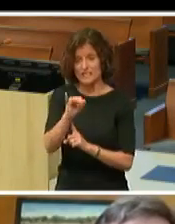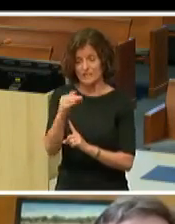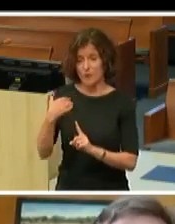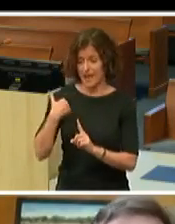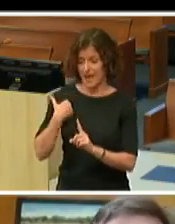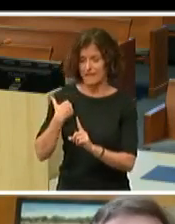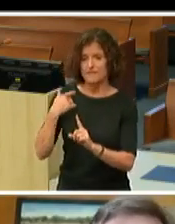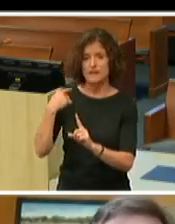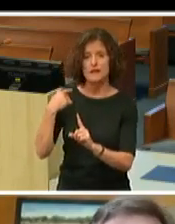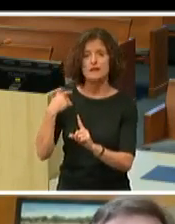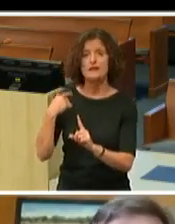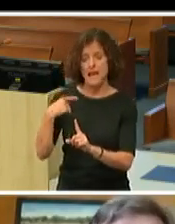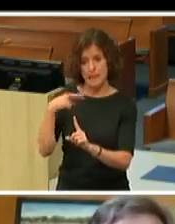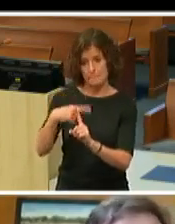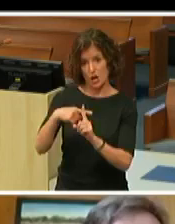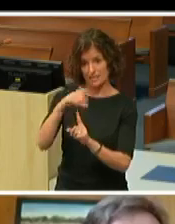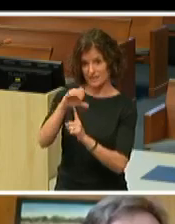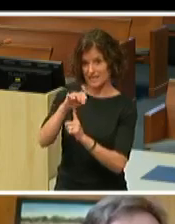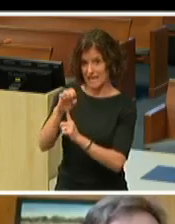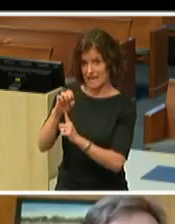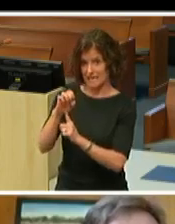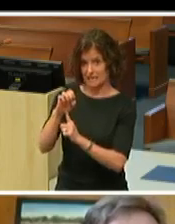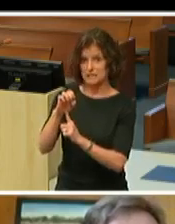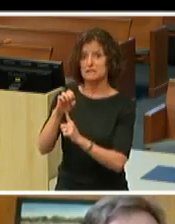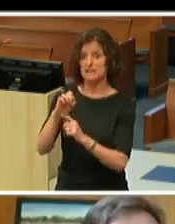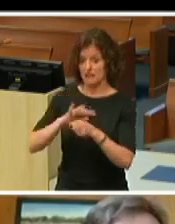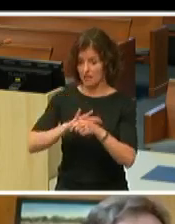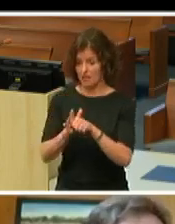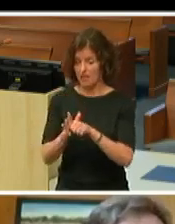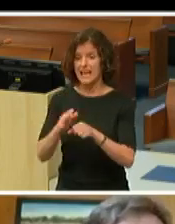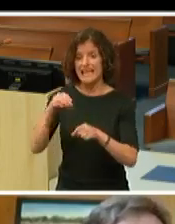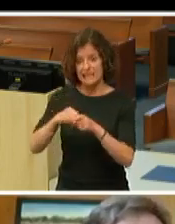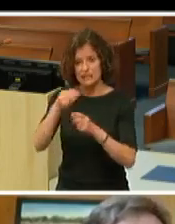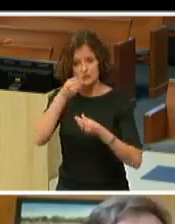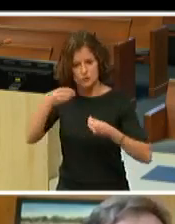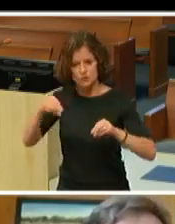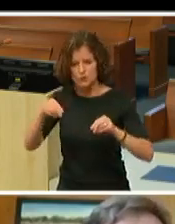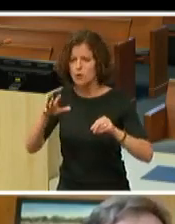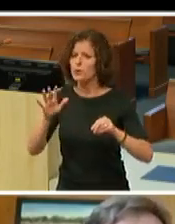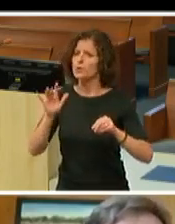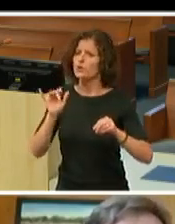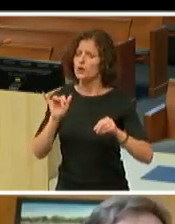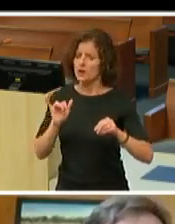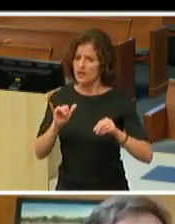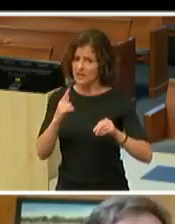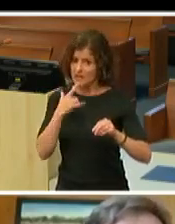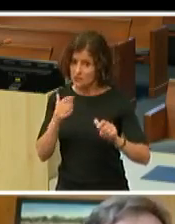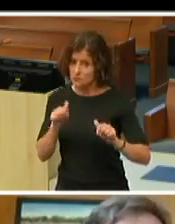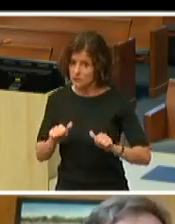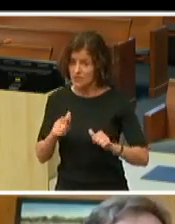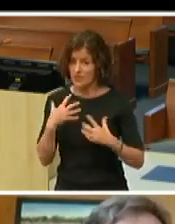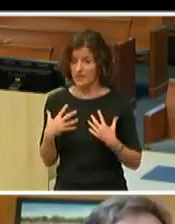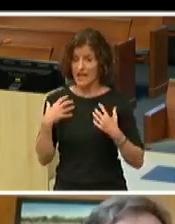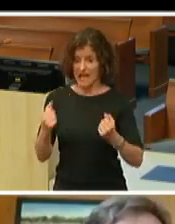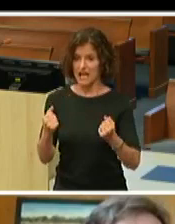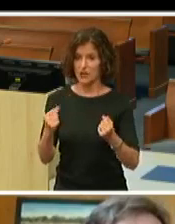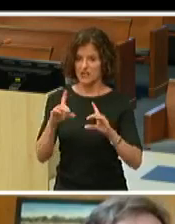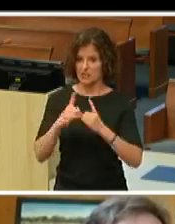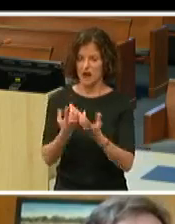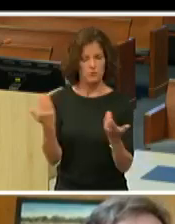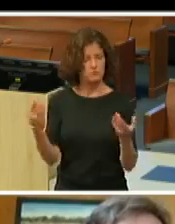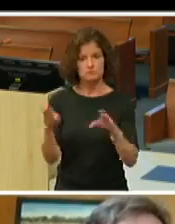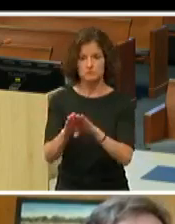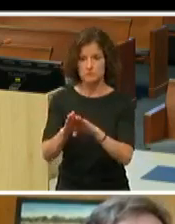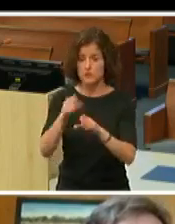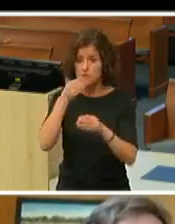positive case in a grocery store, there is the potential that the health department could shut that grocery store